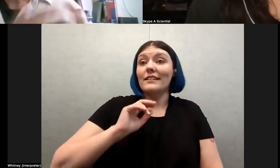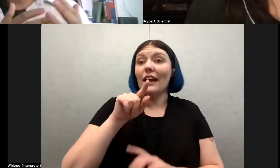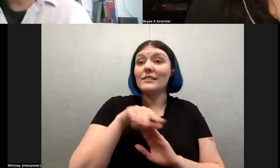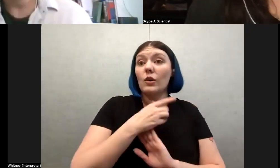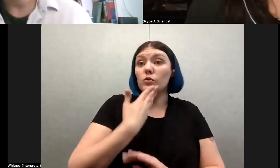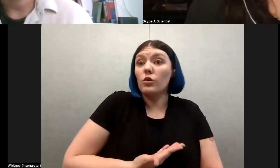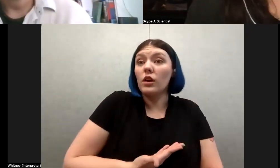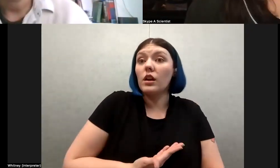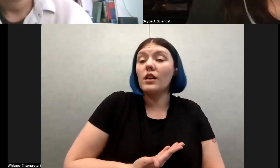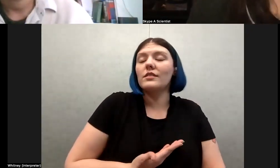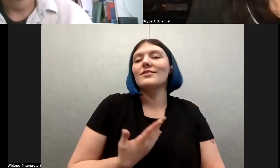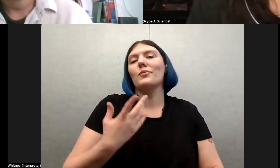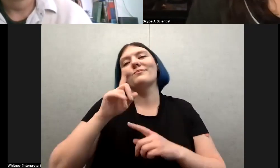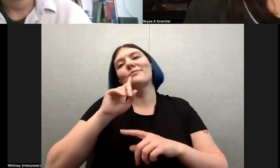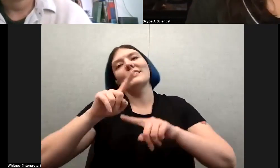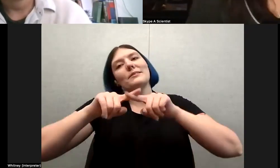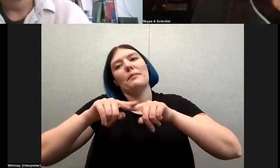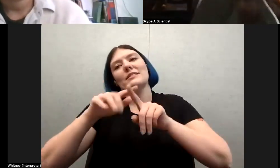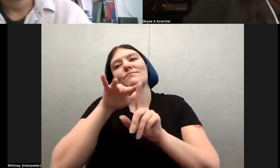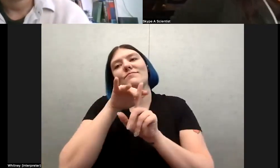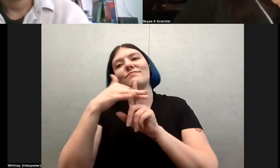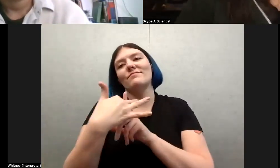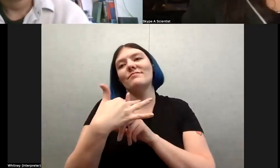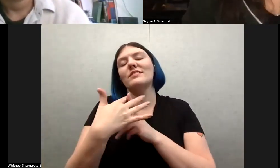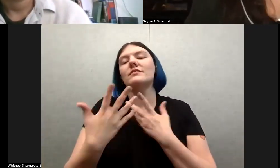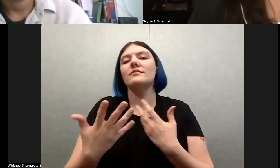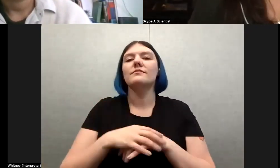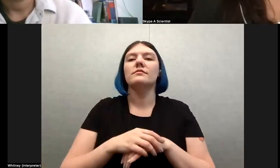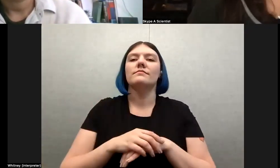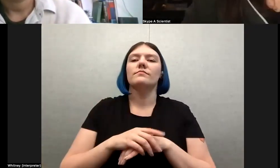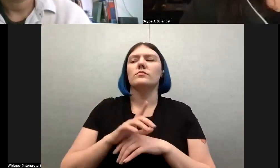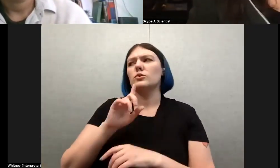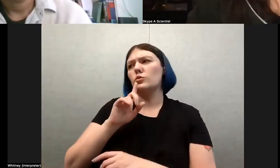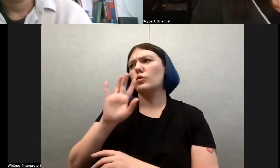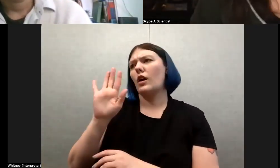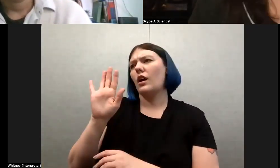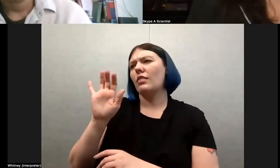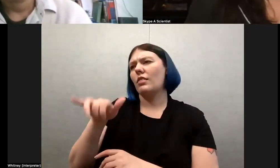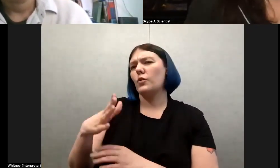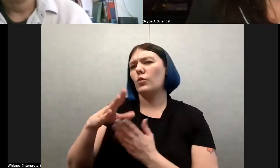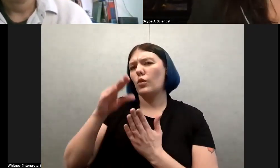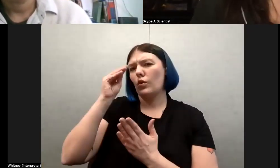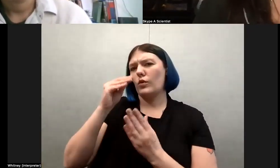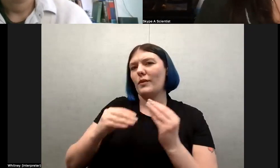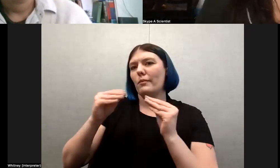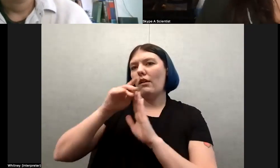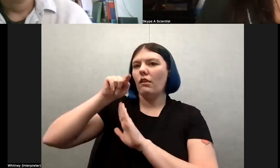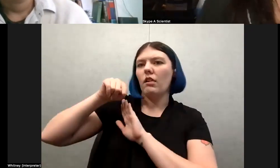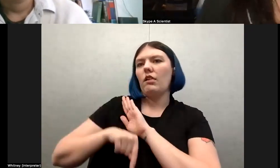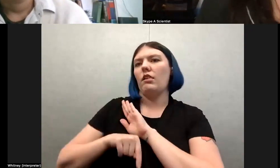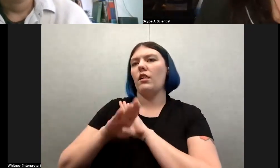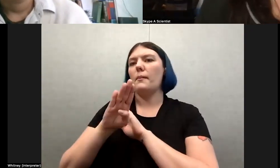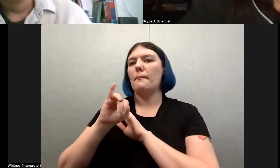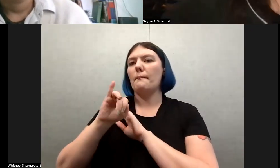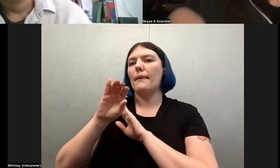very context dependent. For sure. Yeah. That's one of the things that you'll learn the deeper you get into biology, how